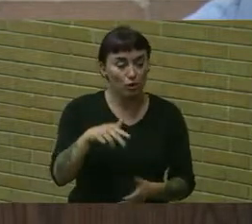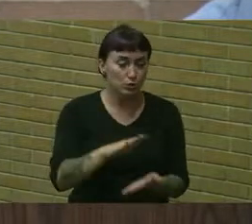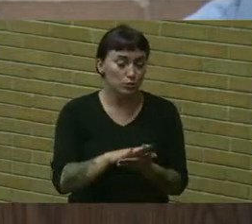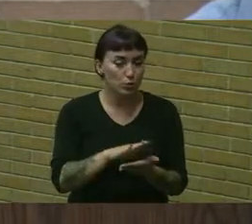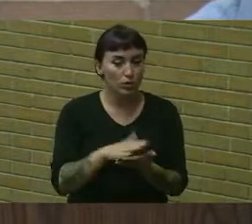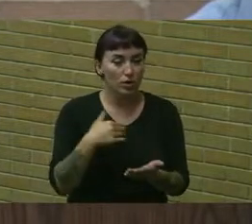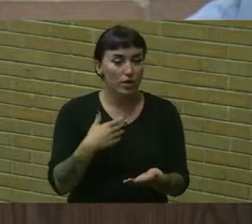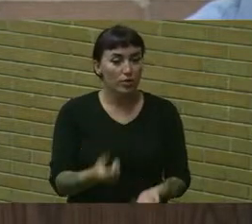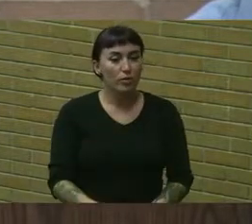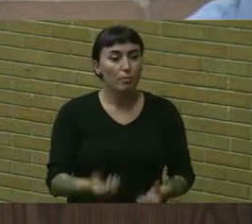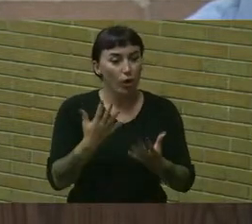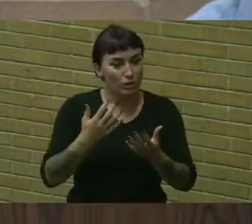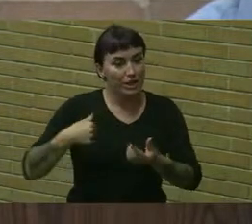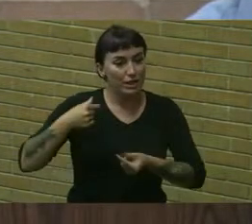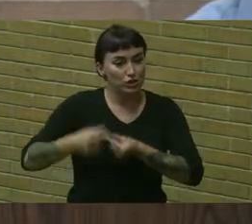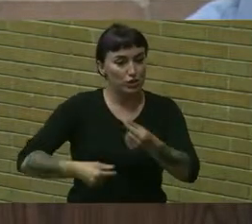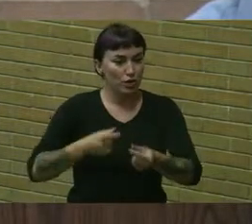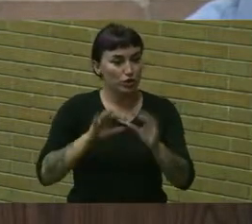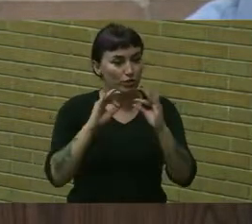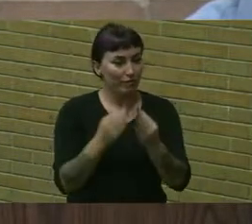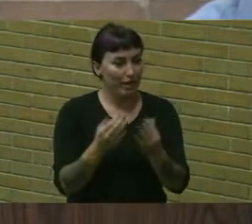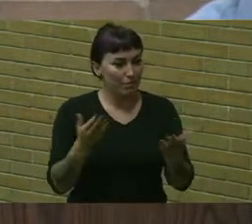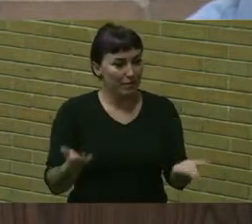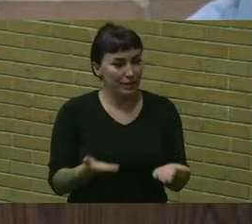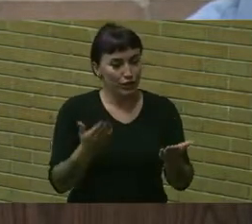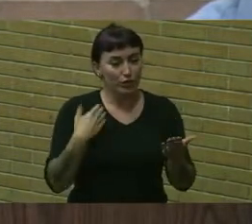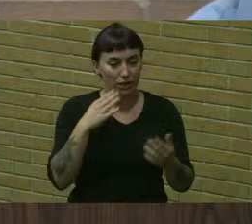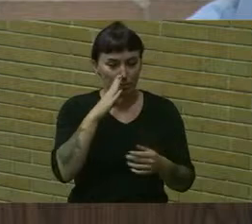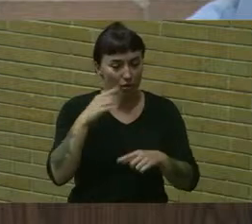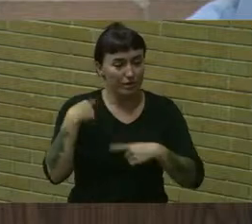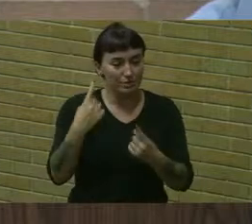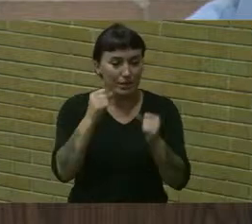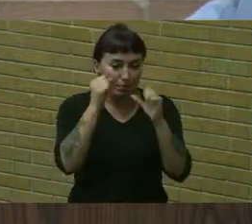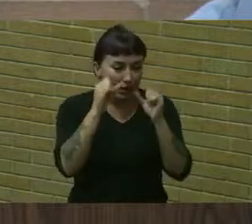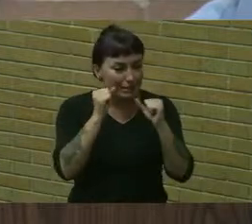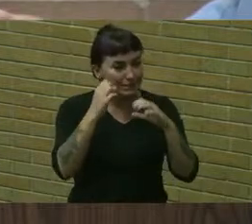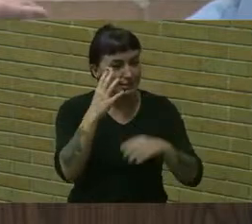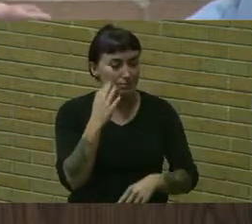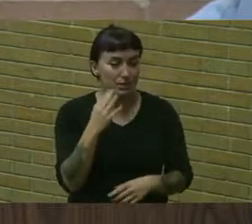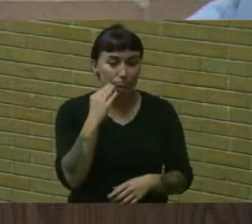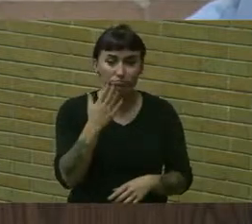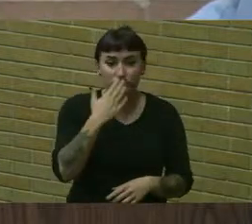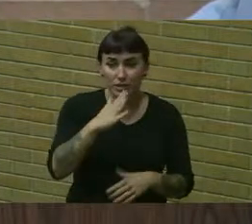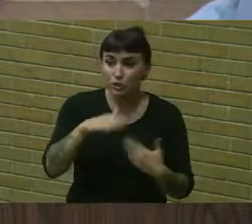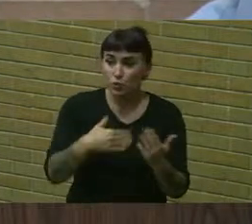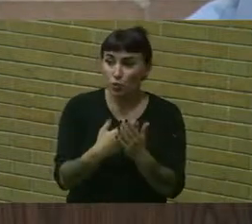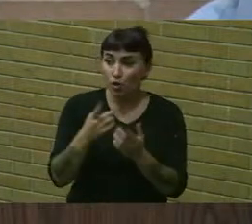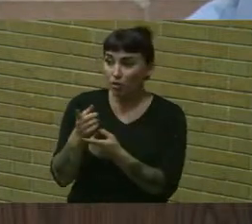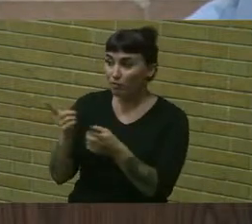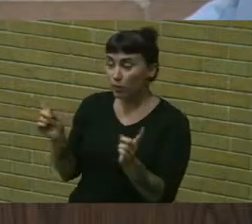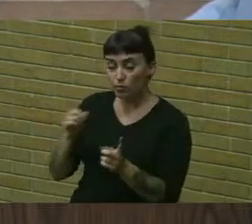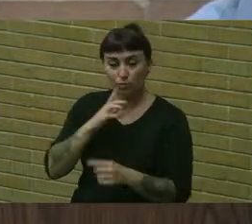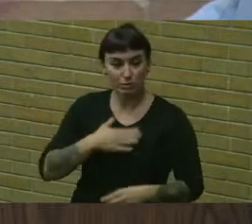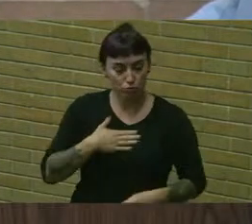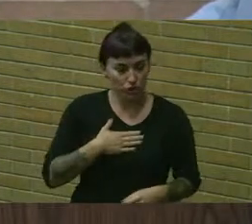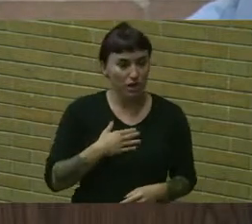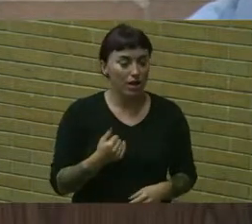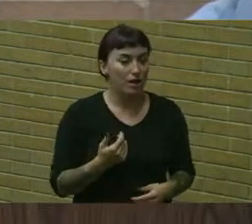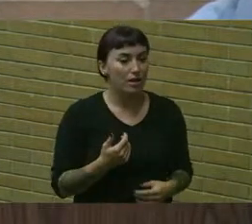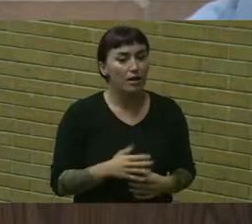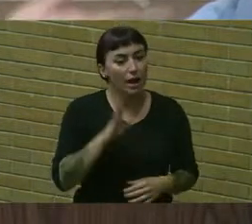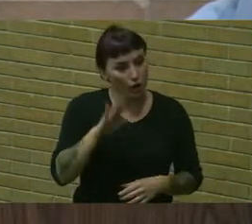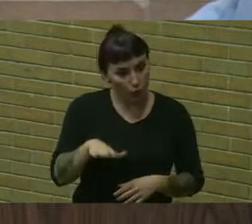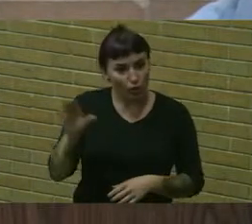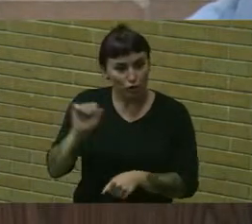have a multi-generational family here in Brighton, and it's just been an amazing experience. And thanks to all of you. I really appreciate it. And I know your job